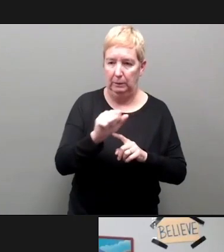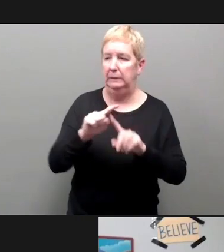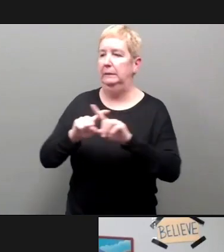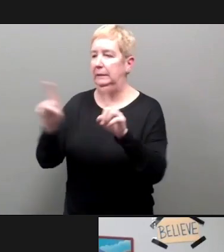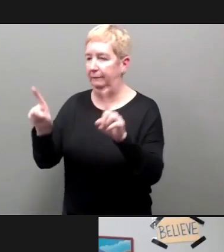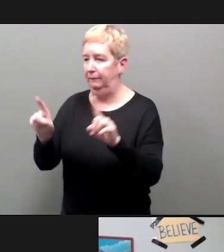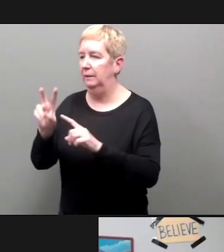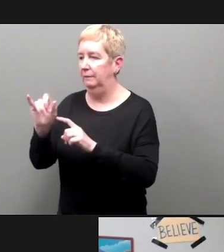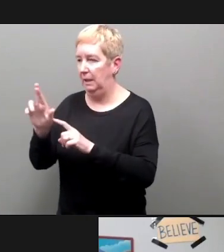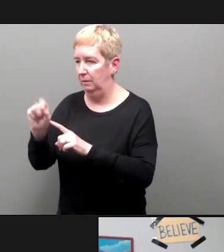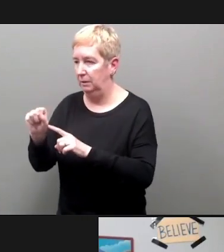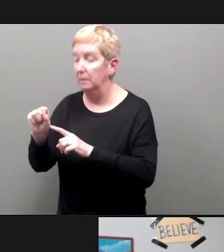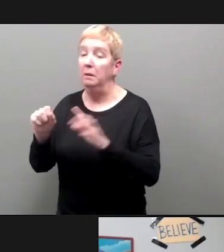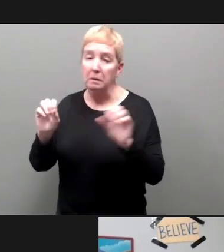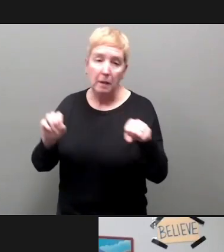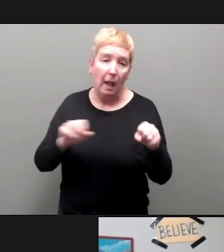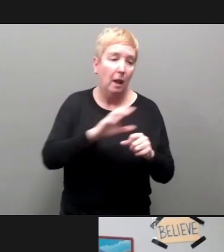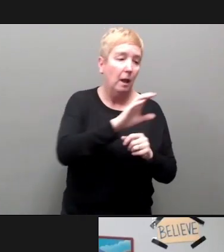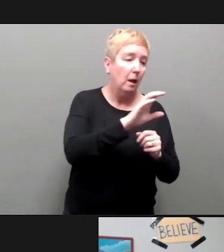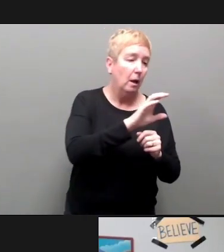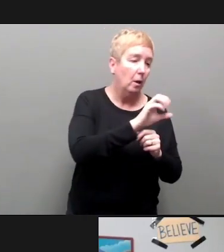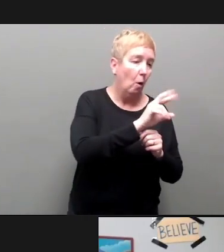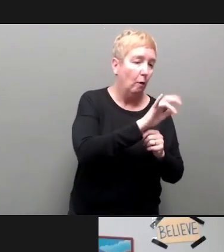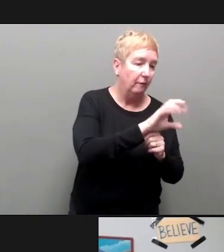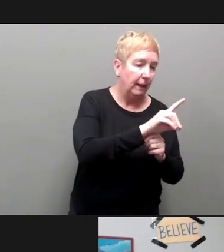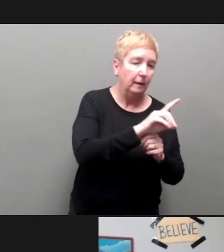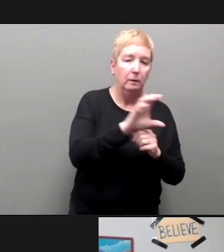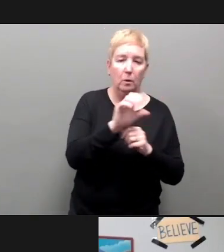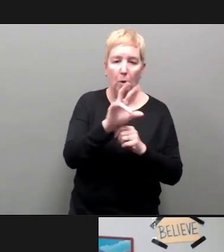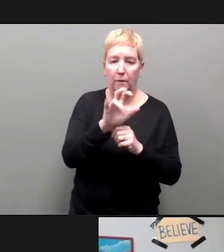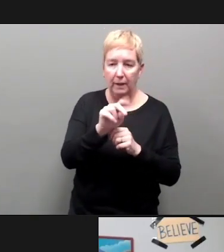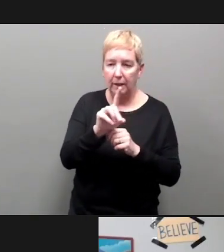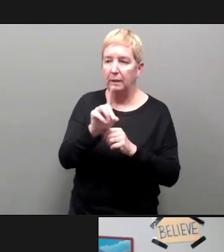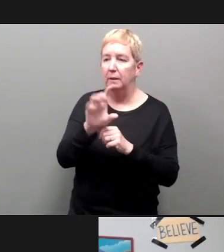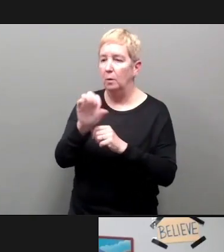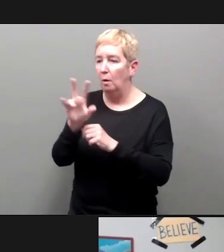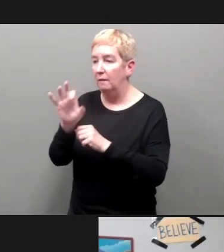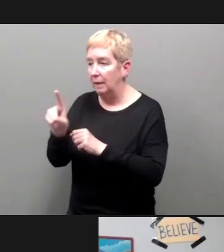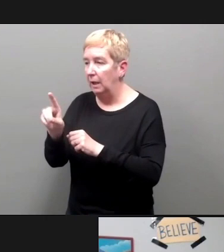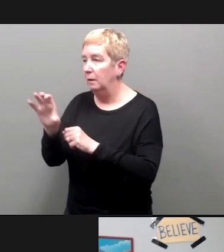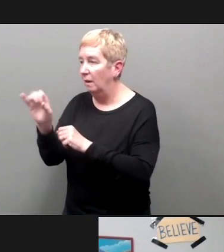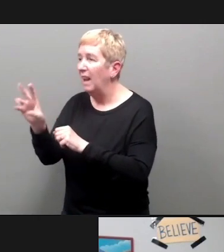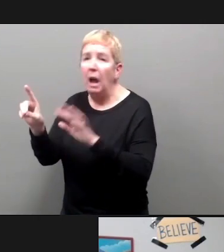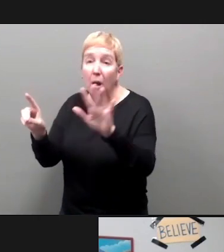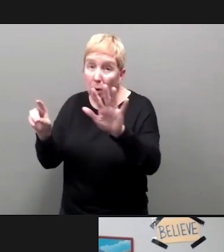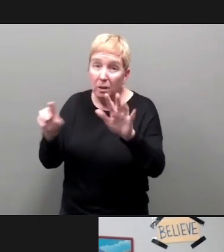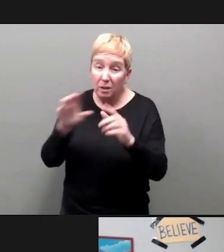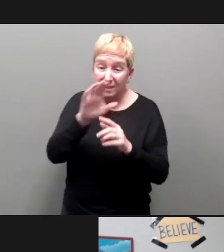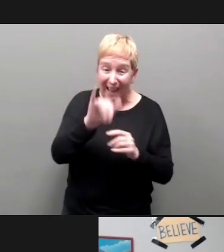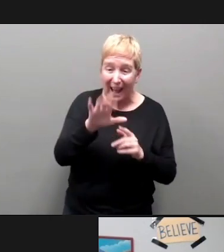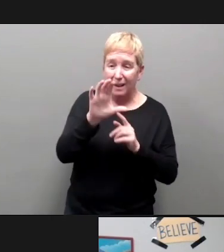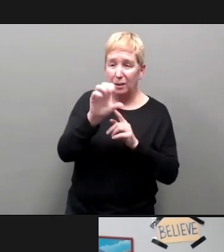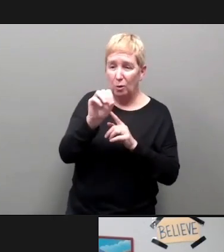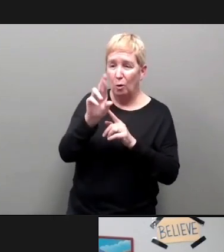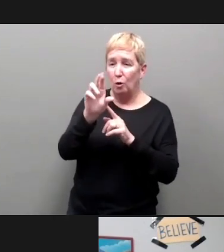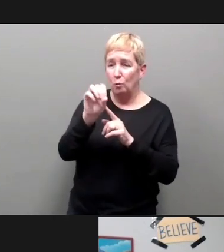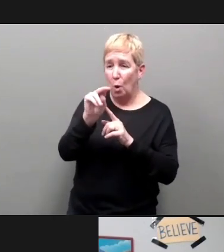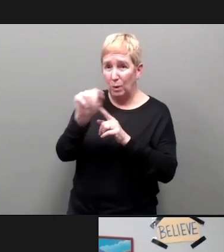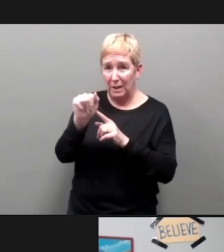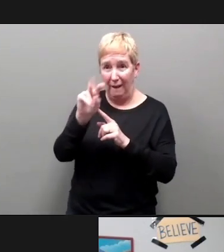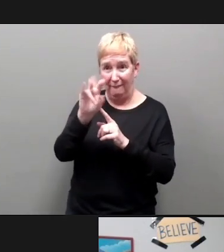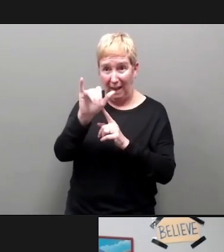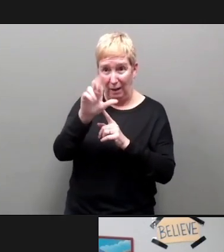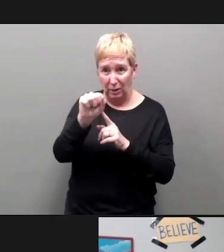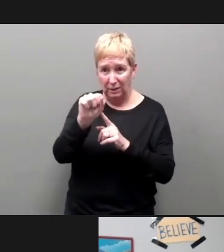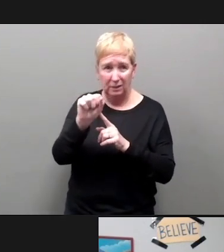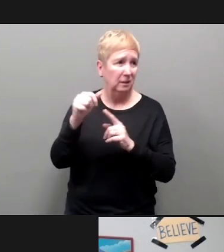happen to be a coronavirus. And by the way, we've had, 4 of those floating around for many, many, many years. Probably most of us have had one of them. But